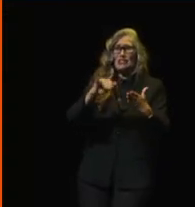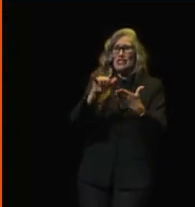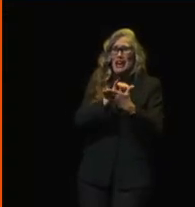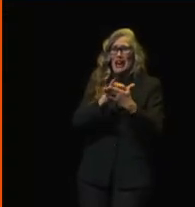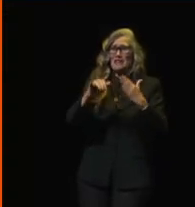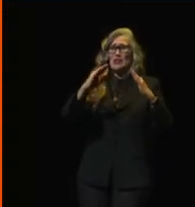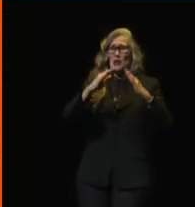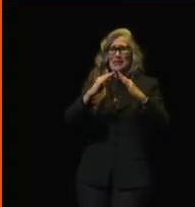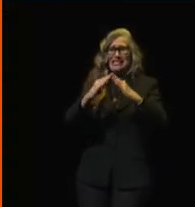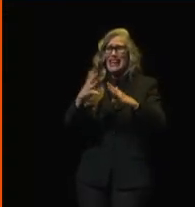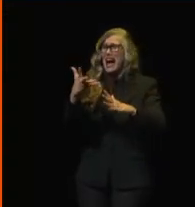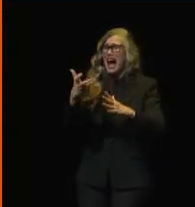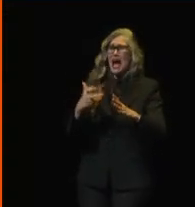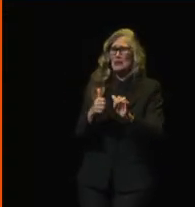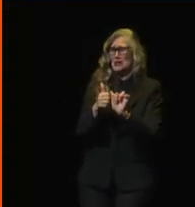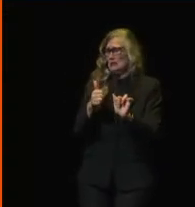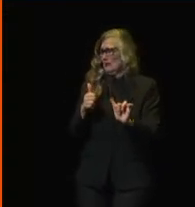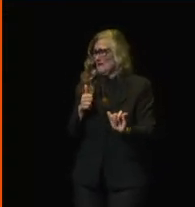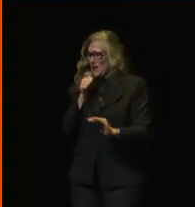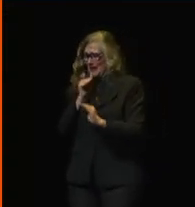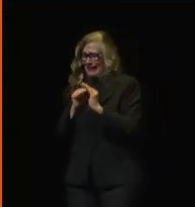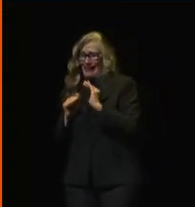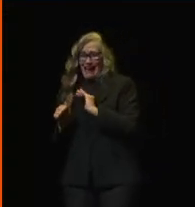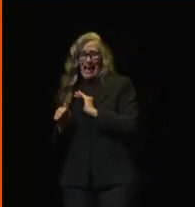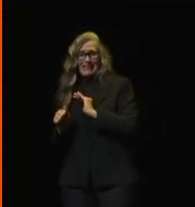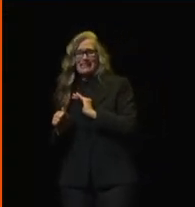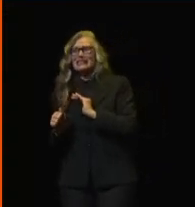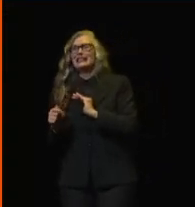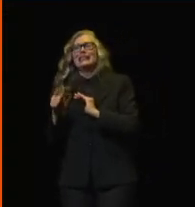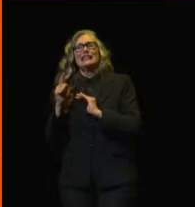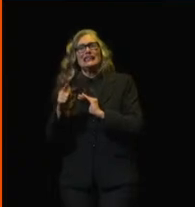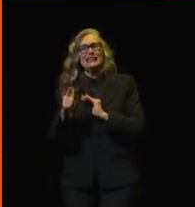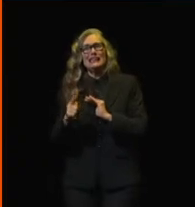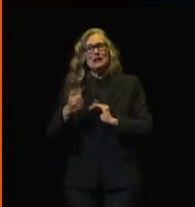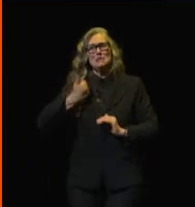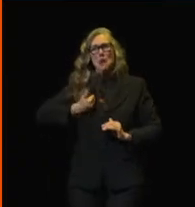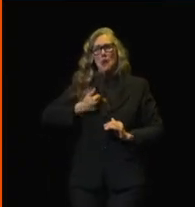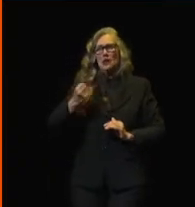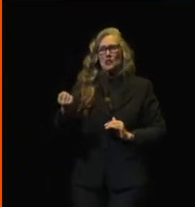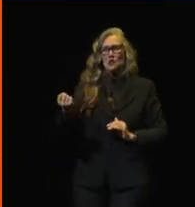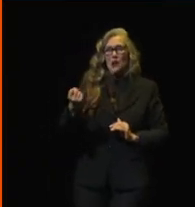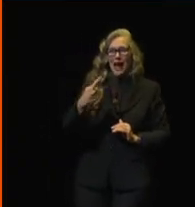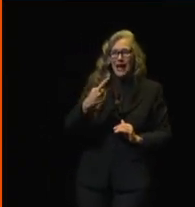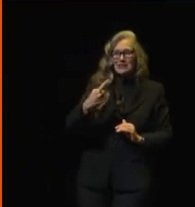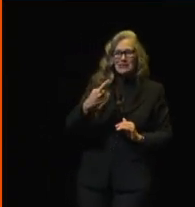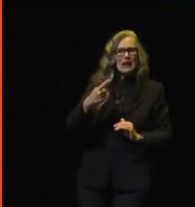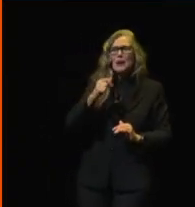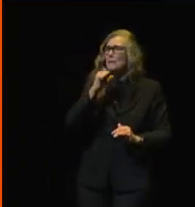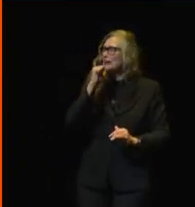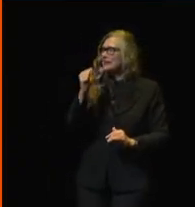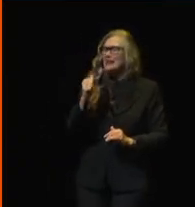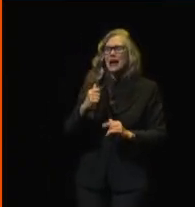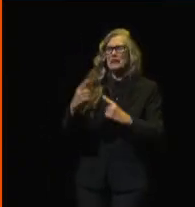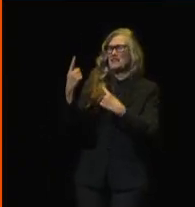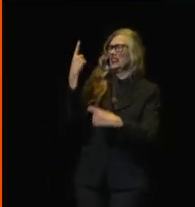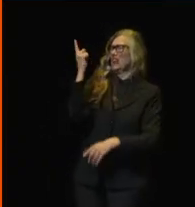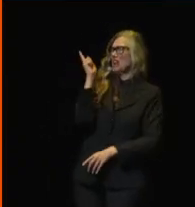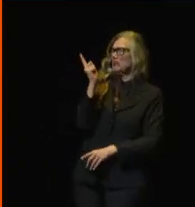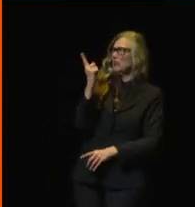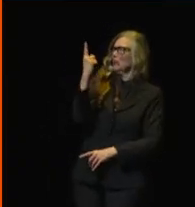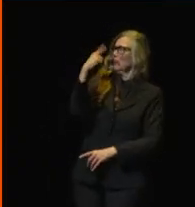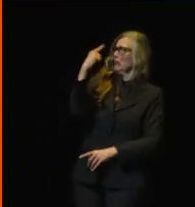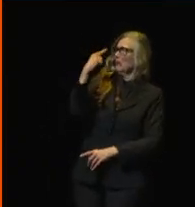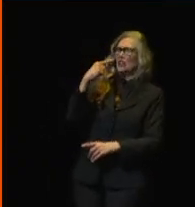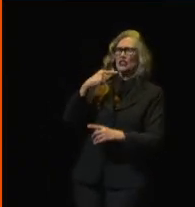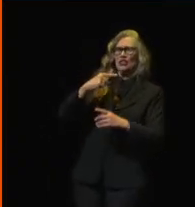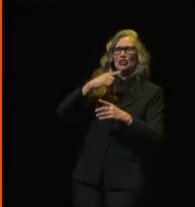While he never shied away from making a hard ask, he didn't hold people accountable through shame. Instead, with